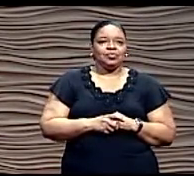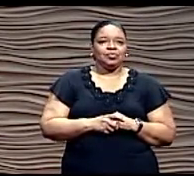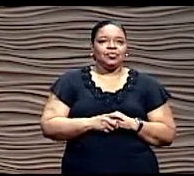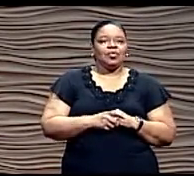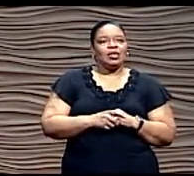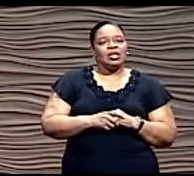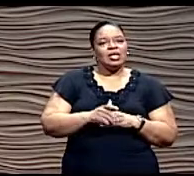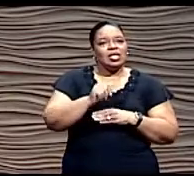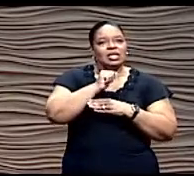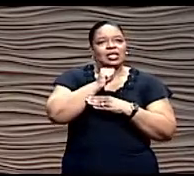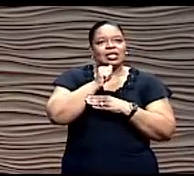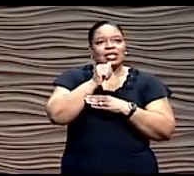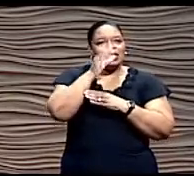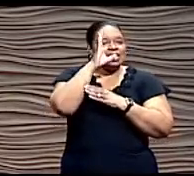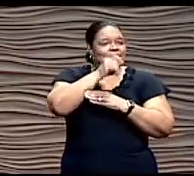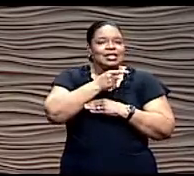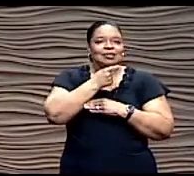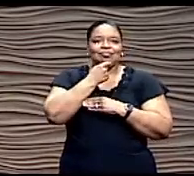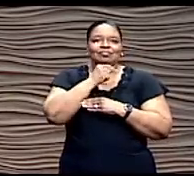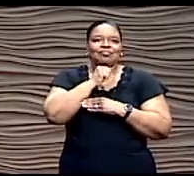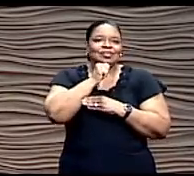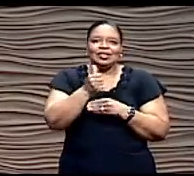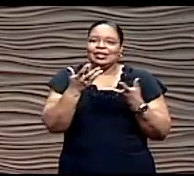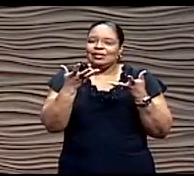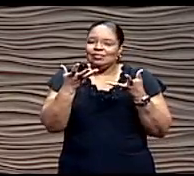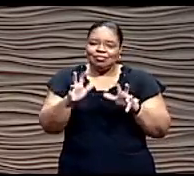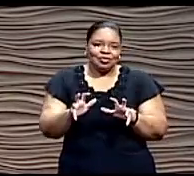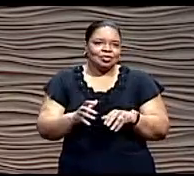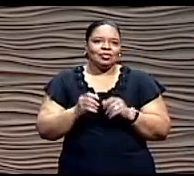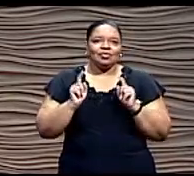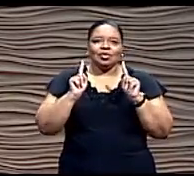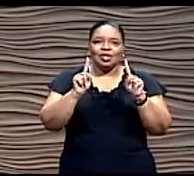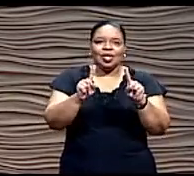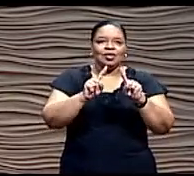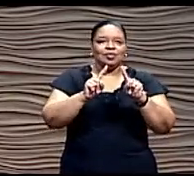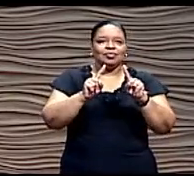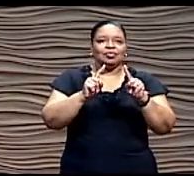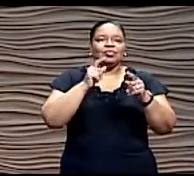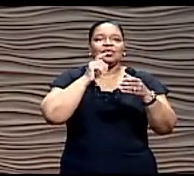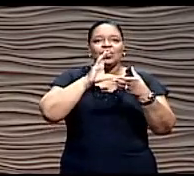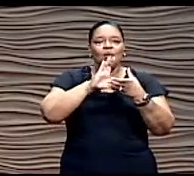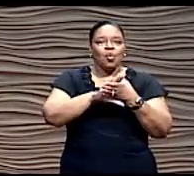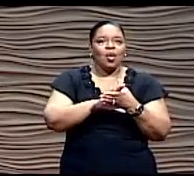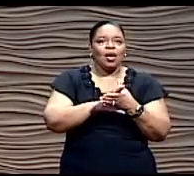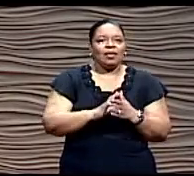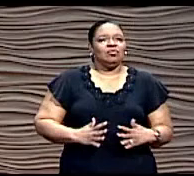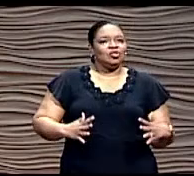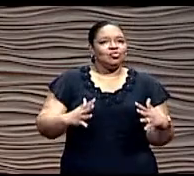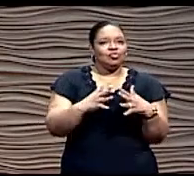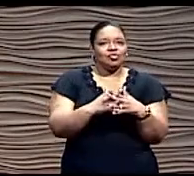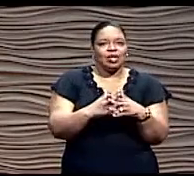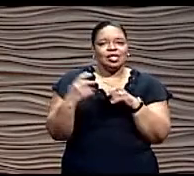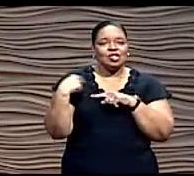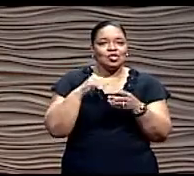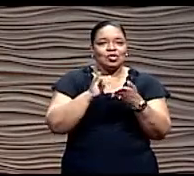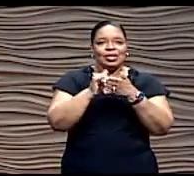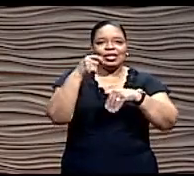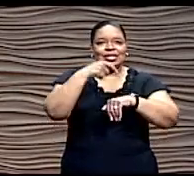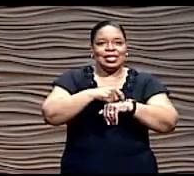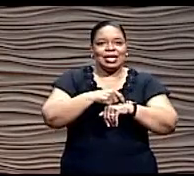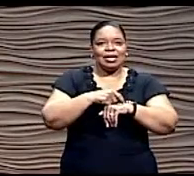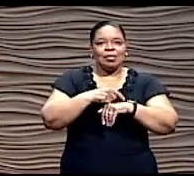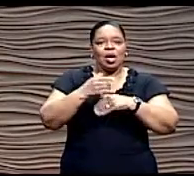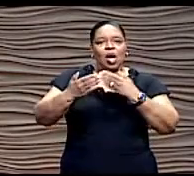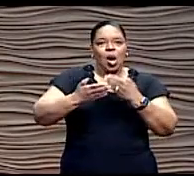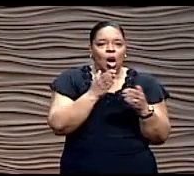He didn't really want to go. His wife, Nettie, was pregnant. She was just a few days away from delivering